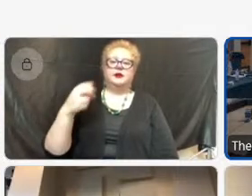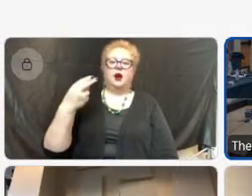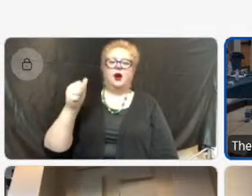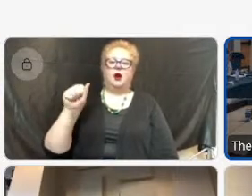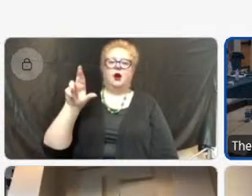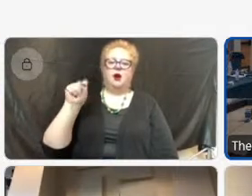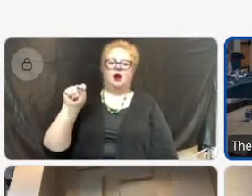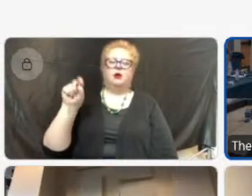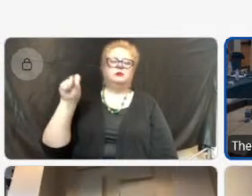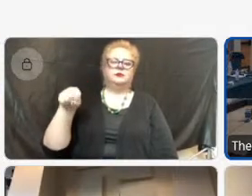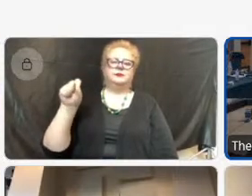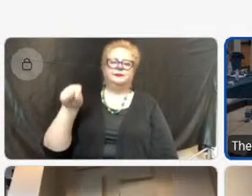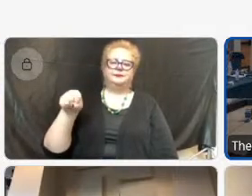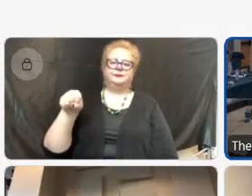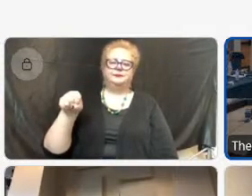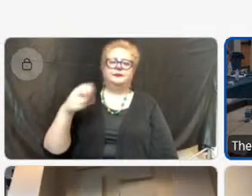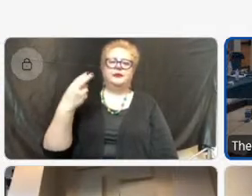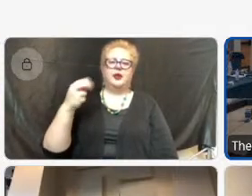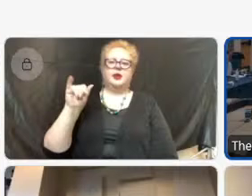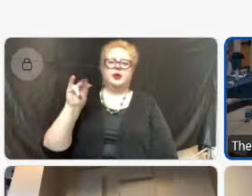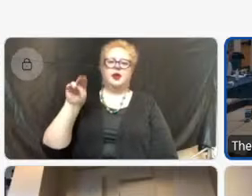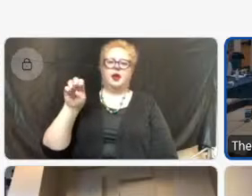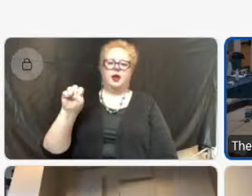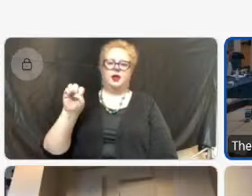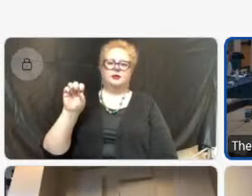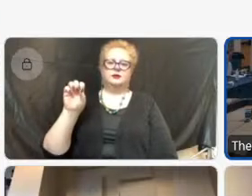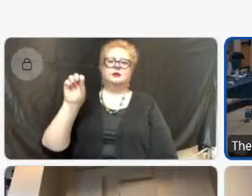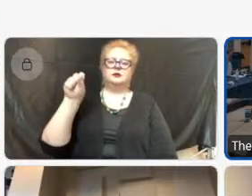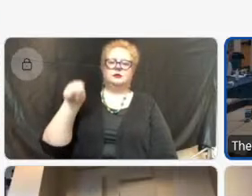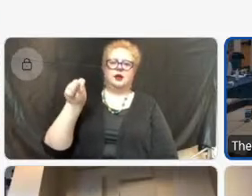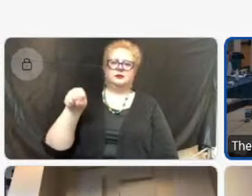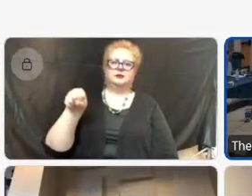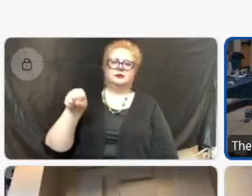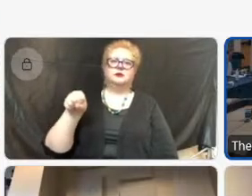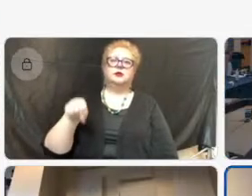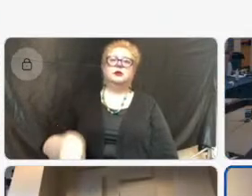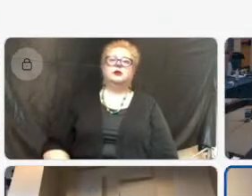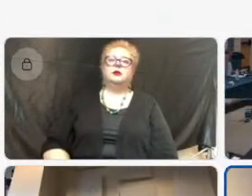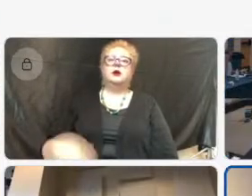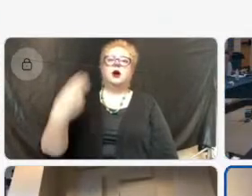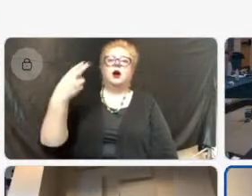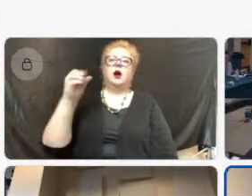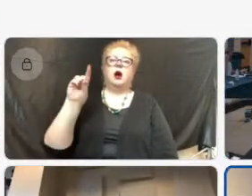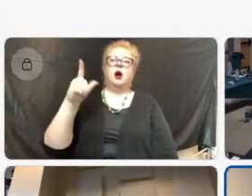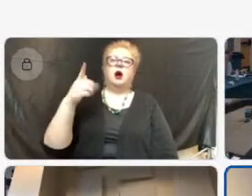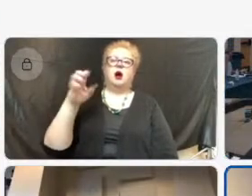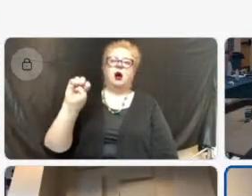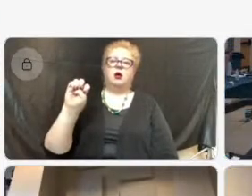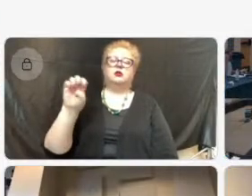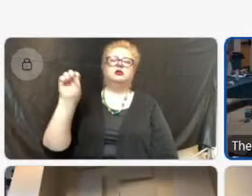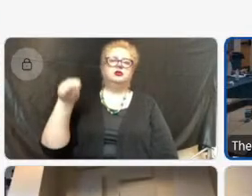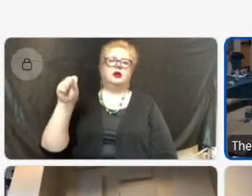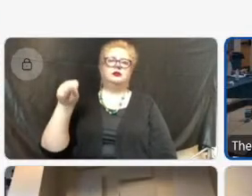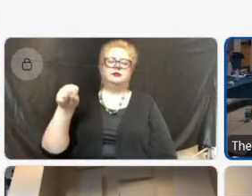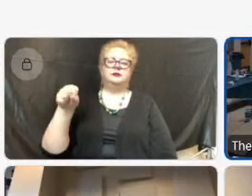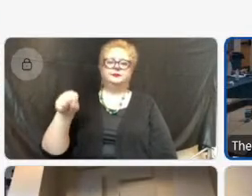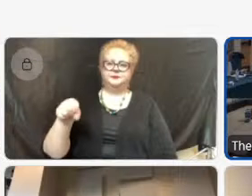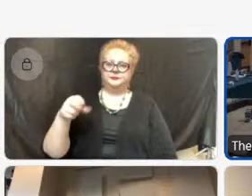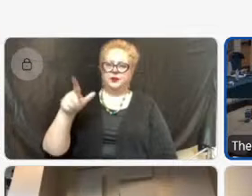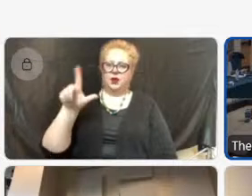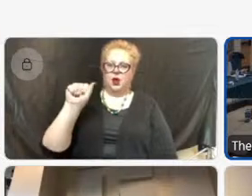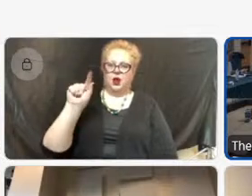Yes. Ames, Yes. Hodge, Yes.